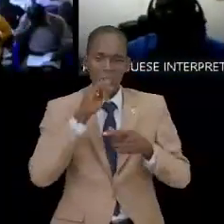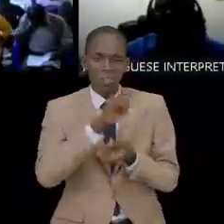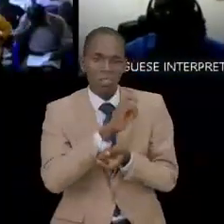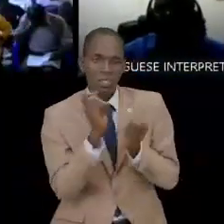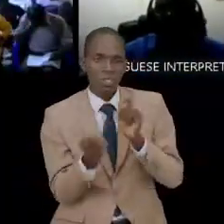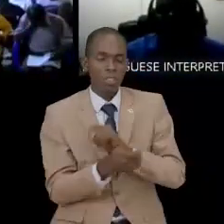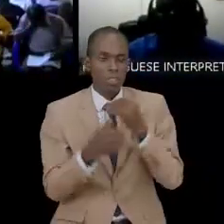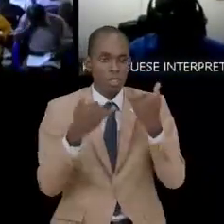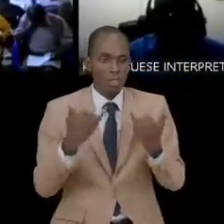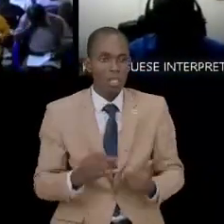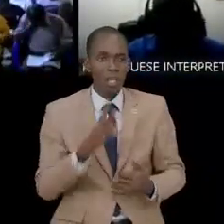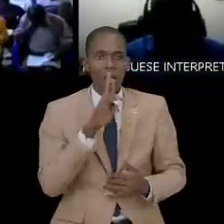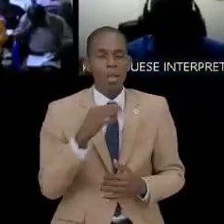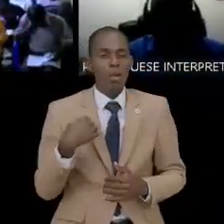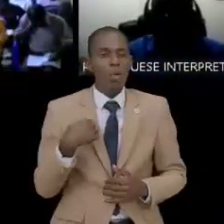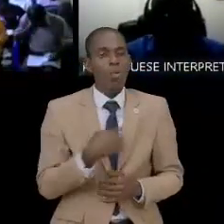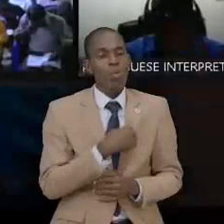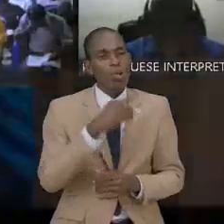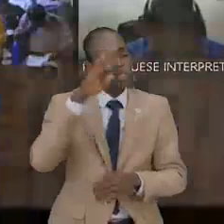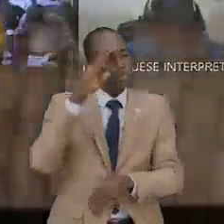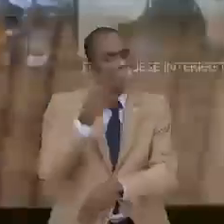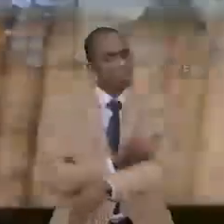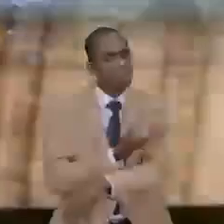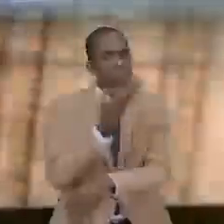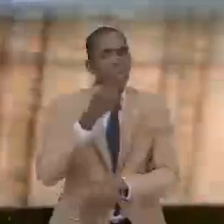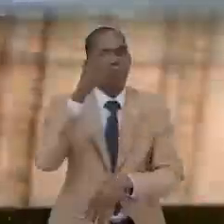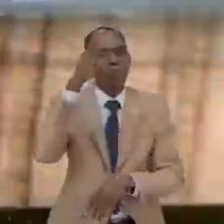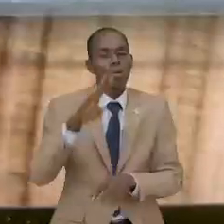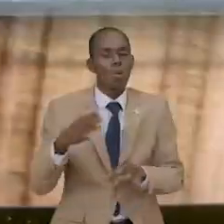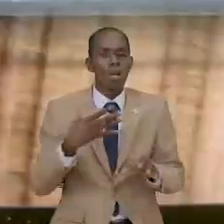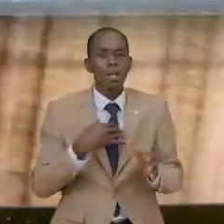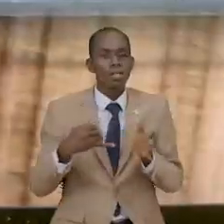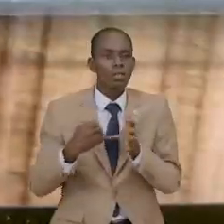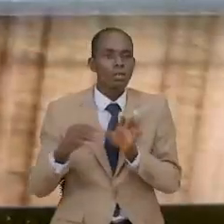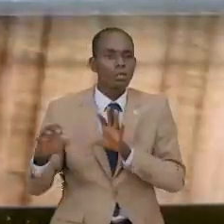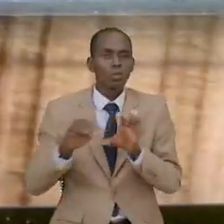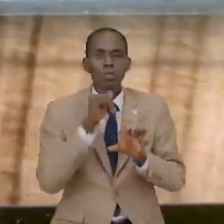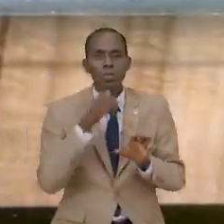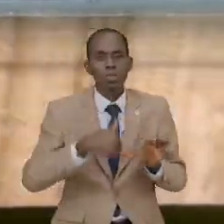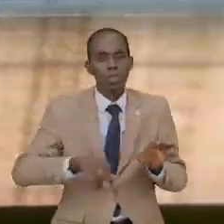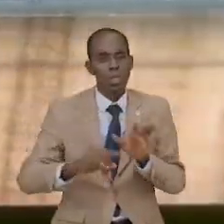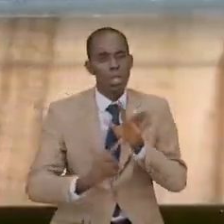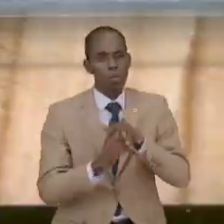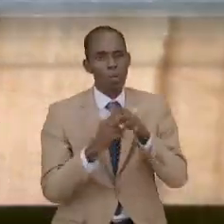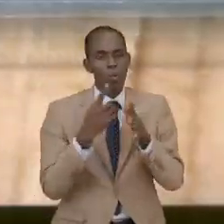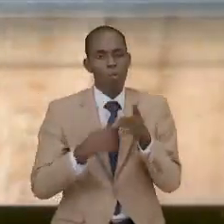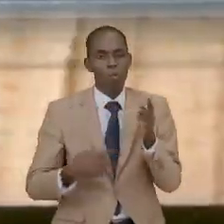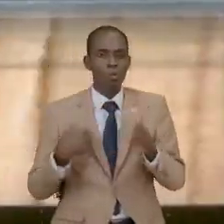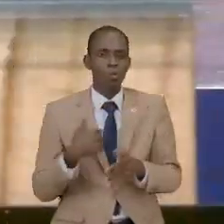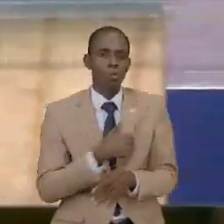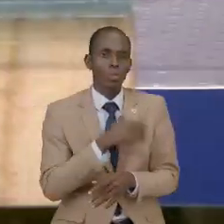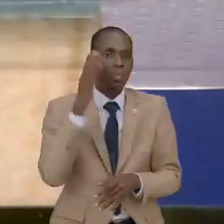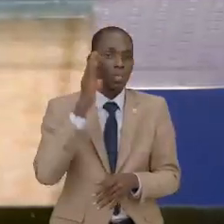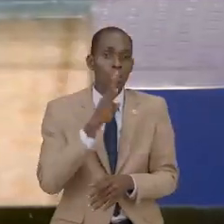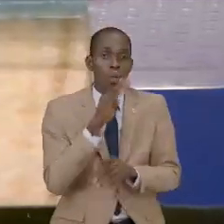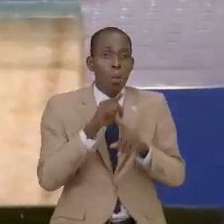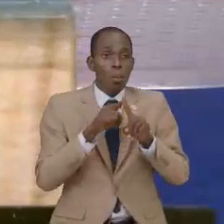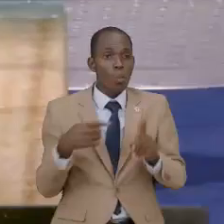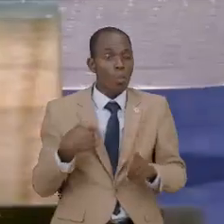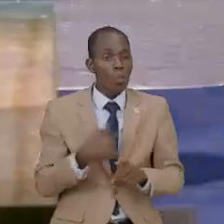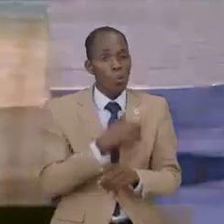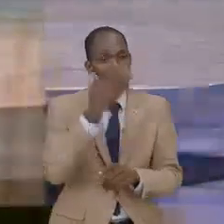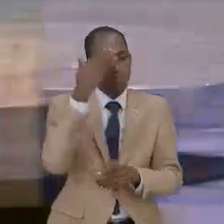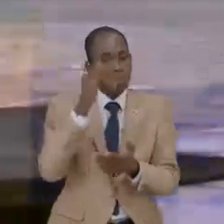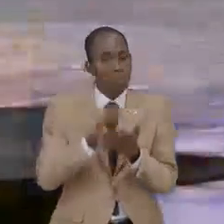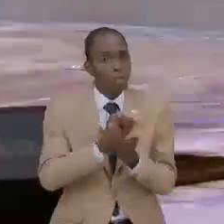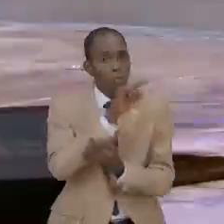Now are we the sons of God, and it does not yet appear what we shall be, but we know that when he